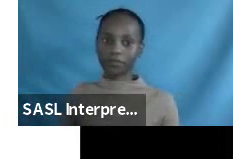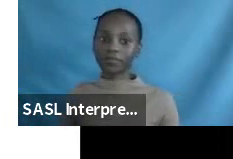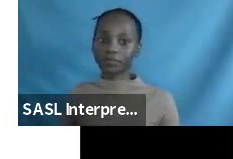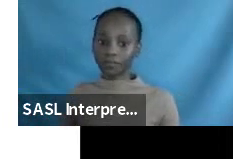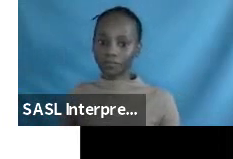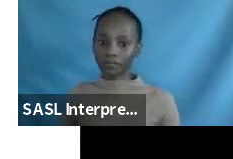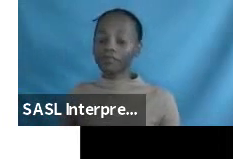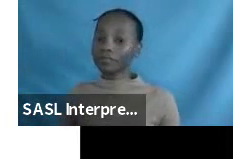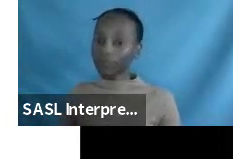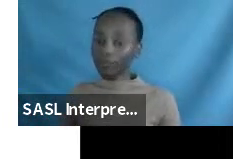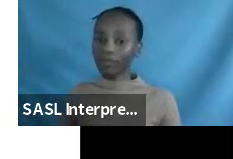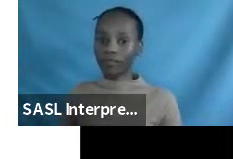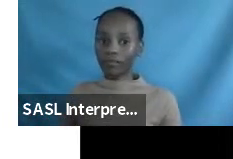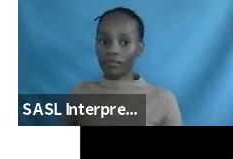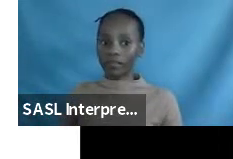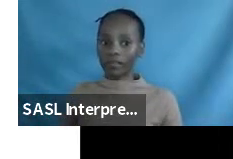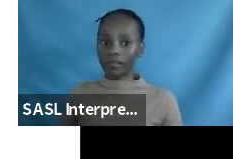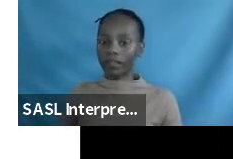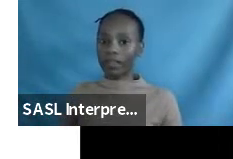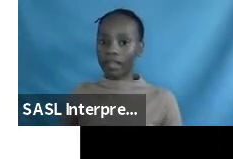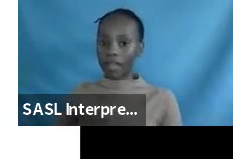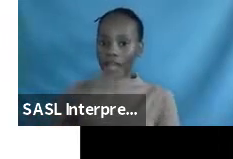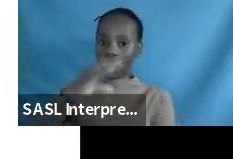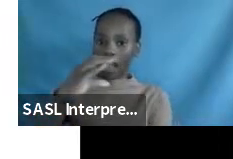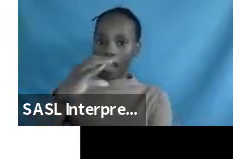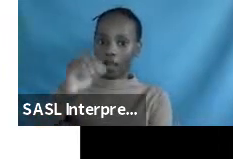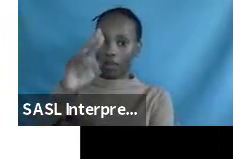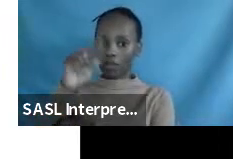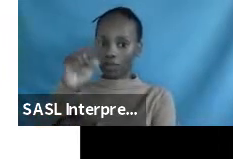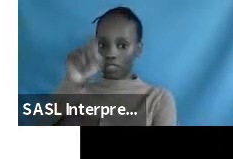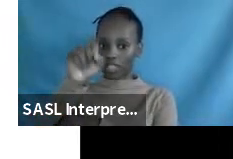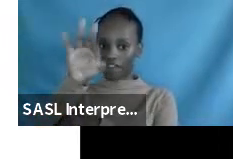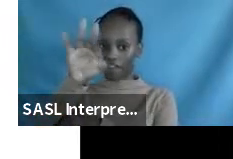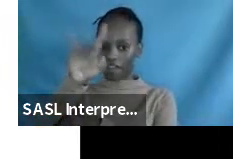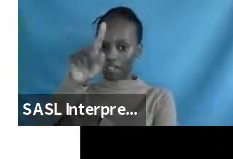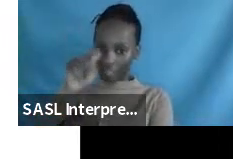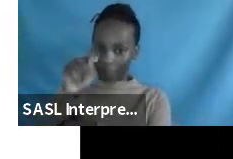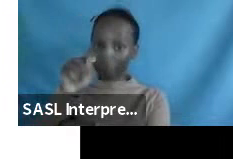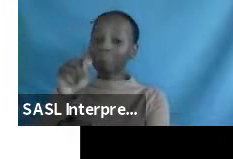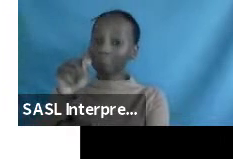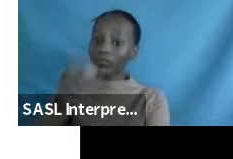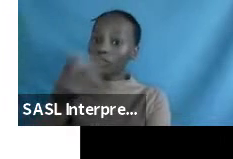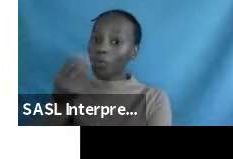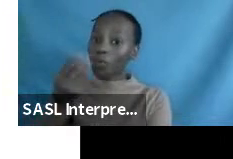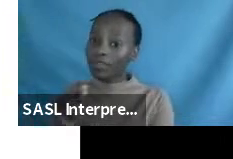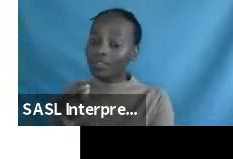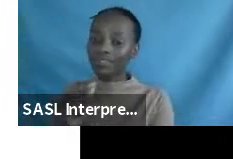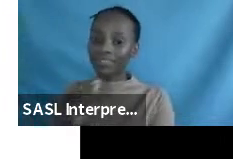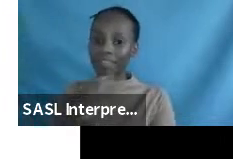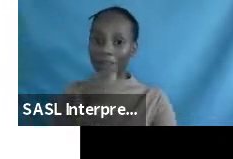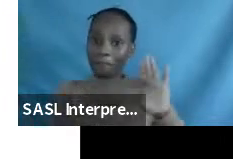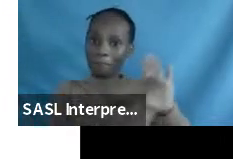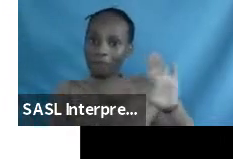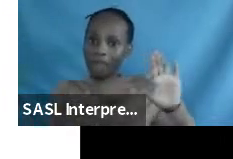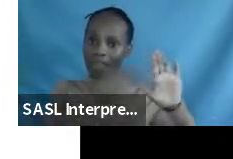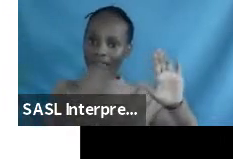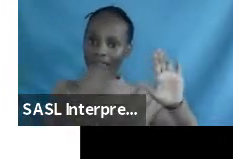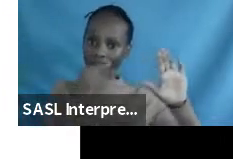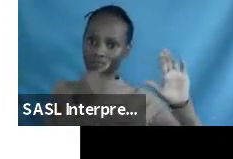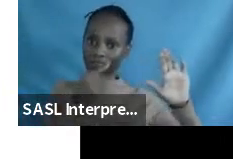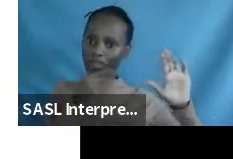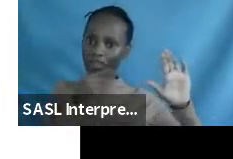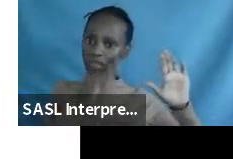ability to make profits out of innovation. It undermines brand names and business reputation